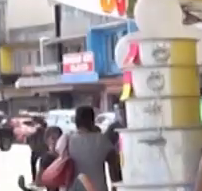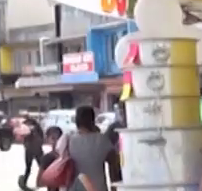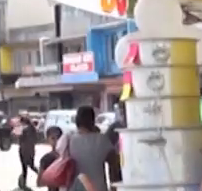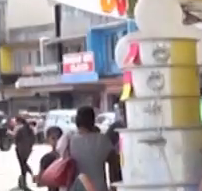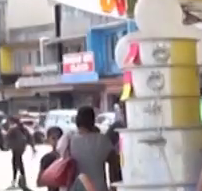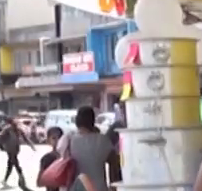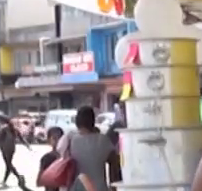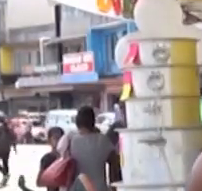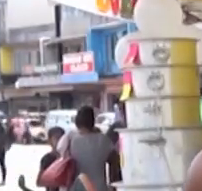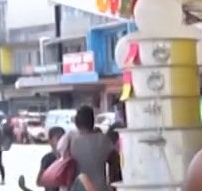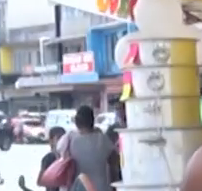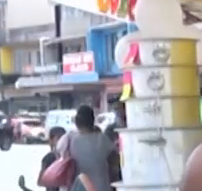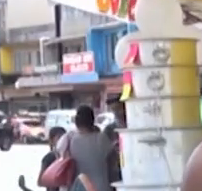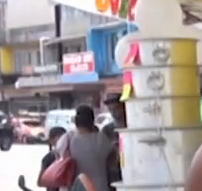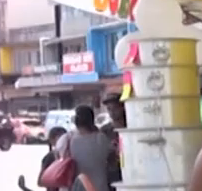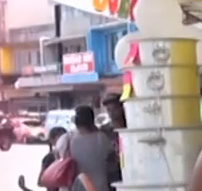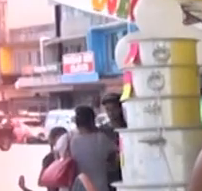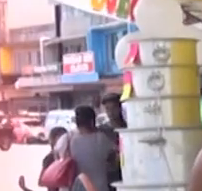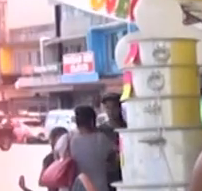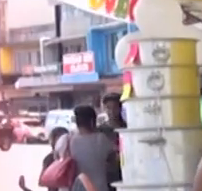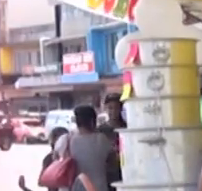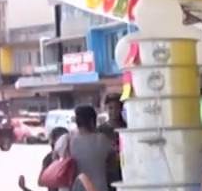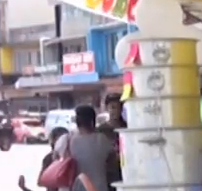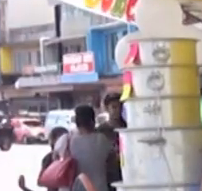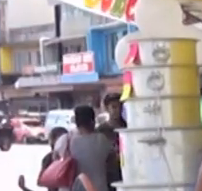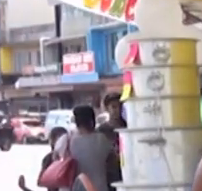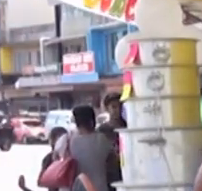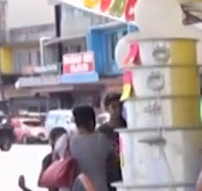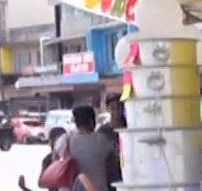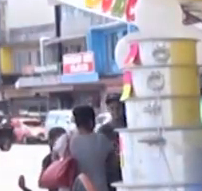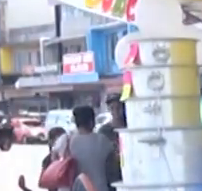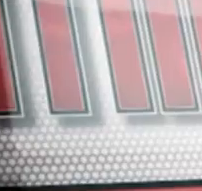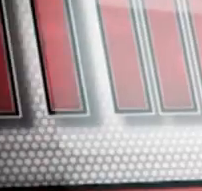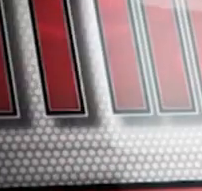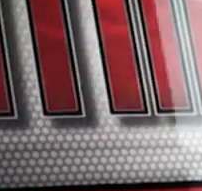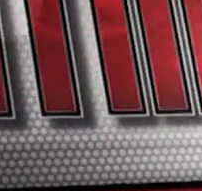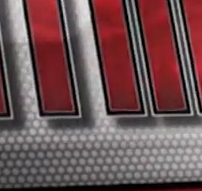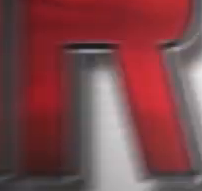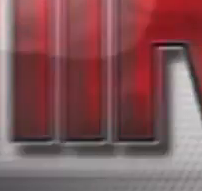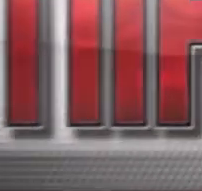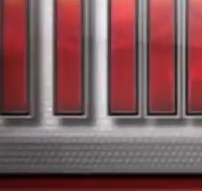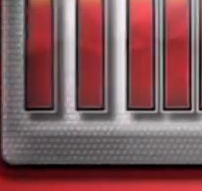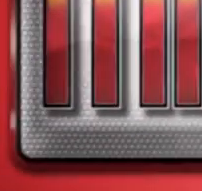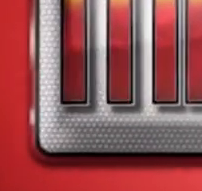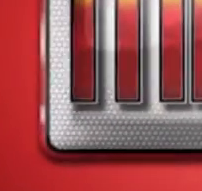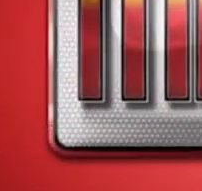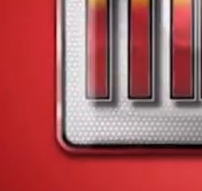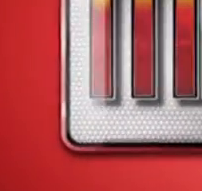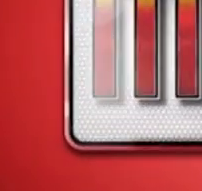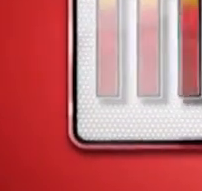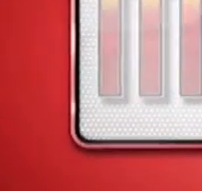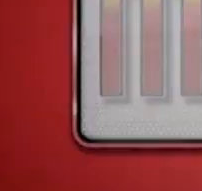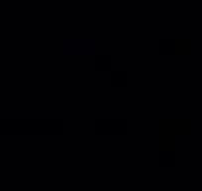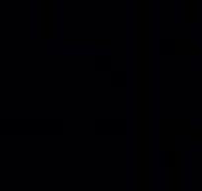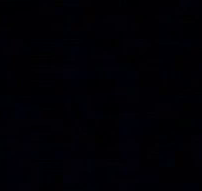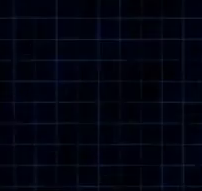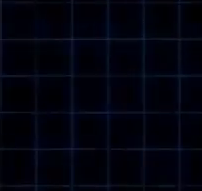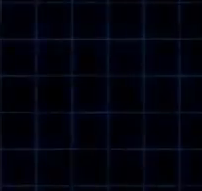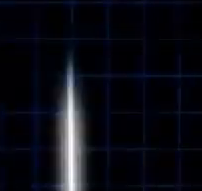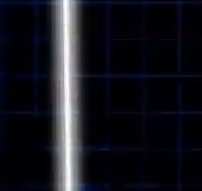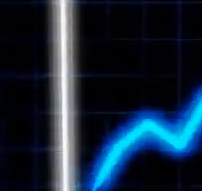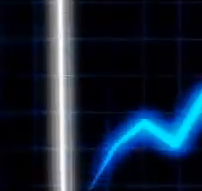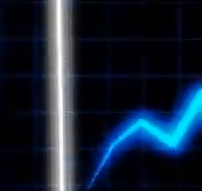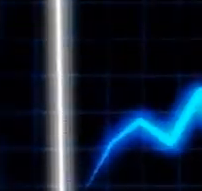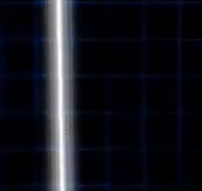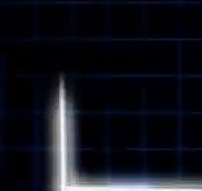My name is Neha and I'm from Kadavi. And Mirchi FM, it's hot. Mirchi FM, it's hot.